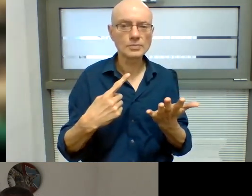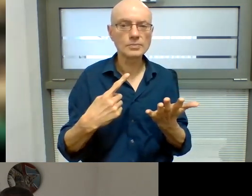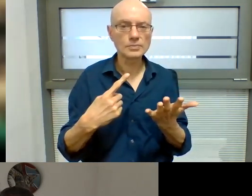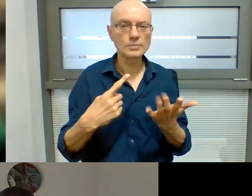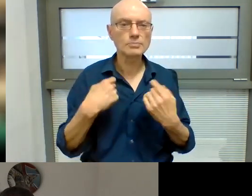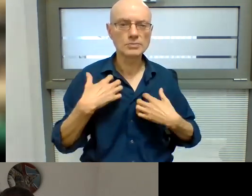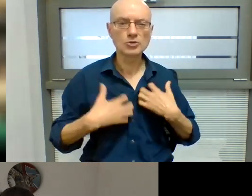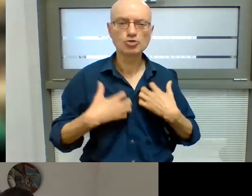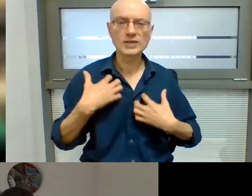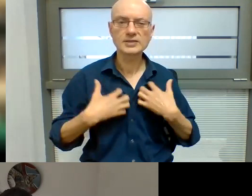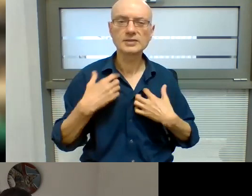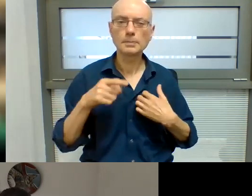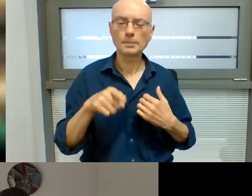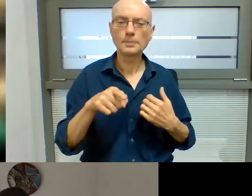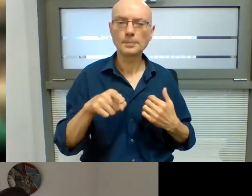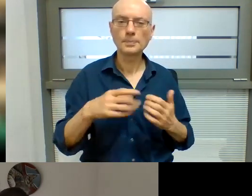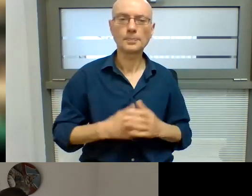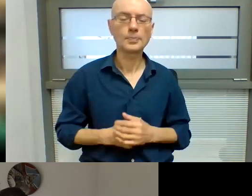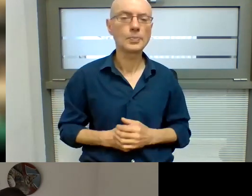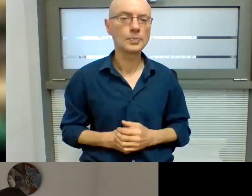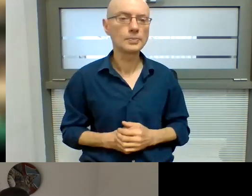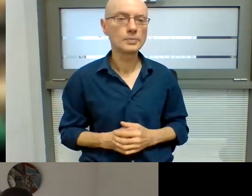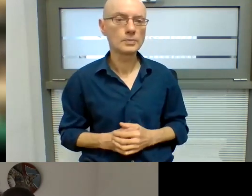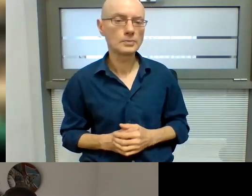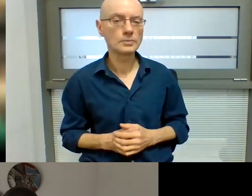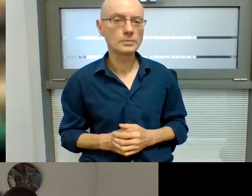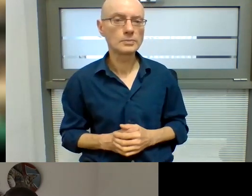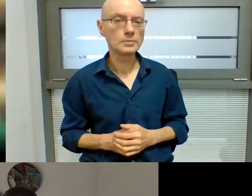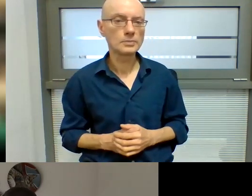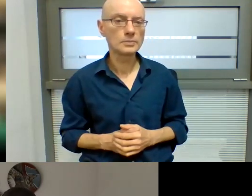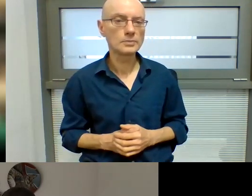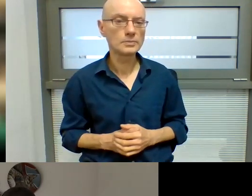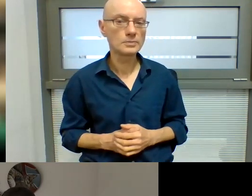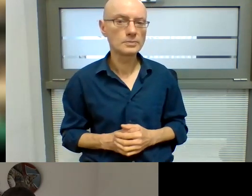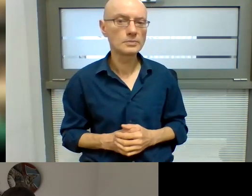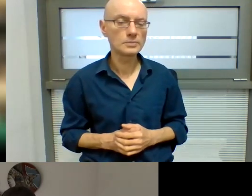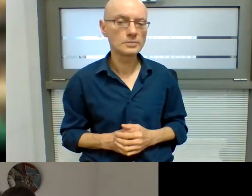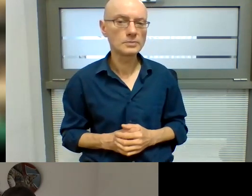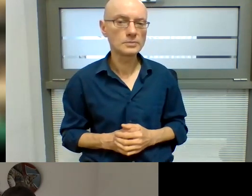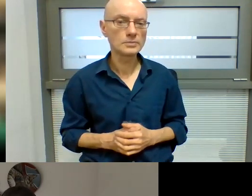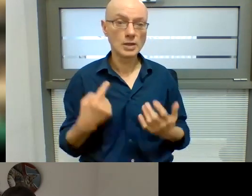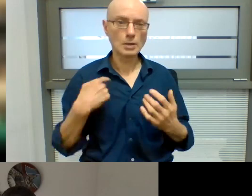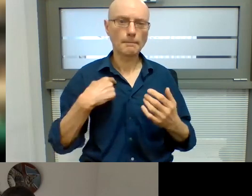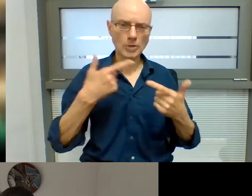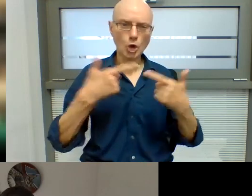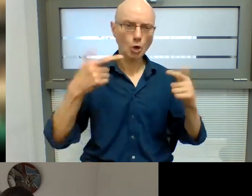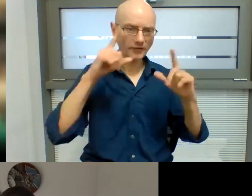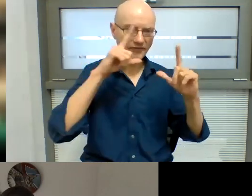very interested in. So what I do is I do take an awful lot of photos.